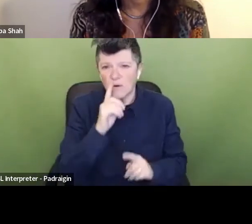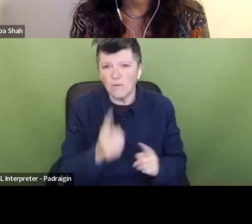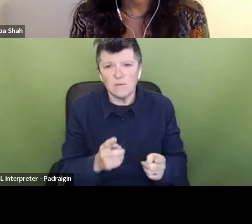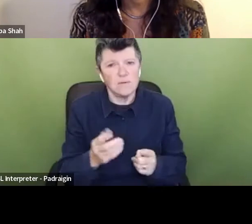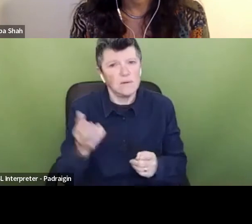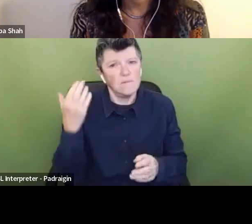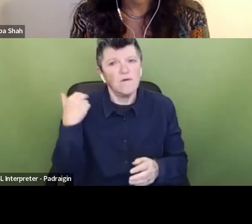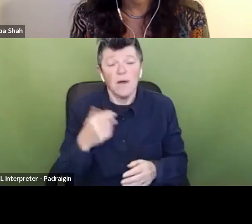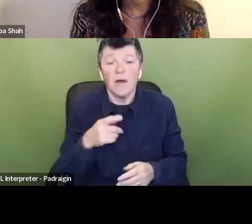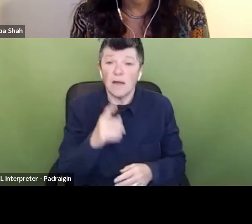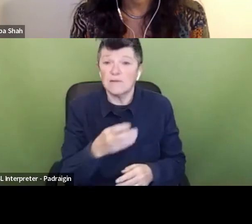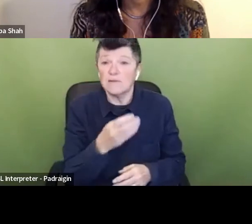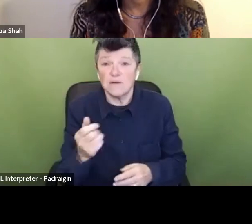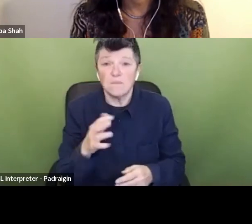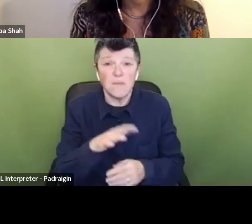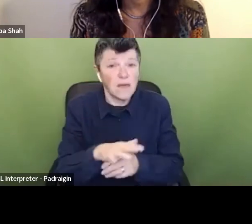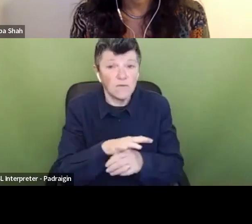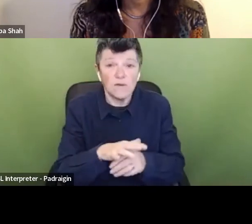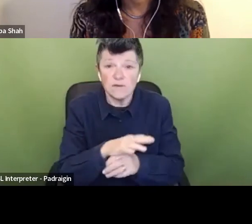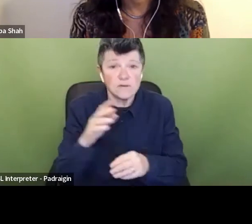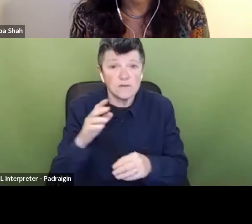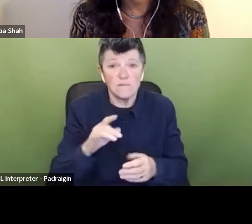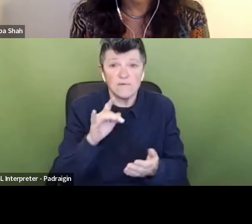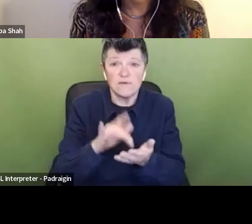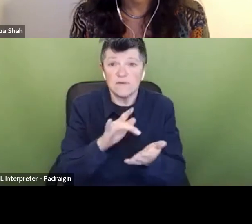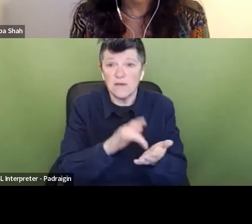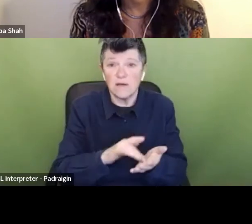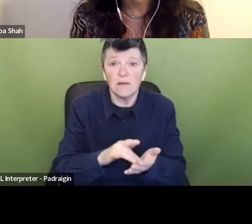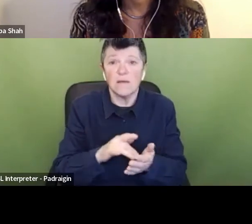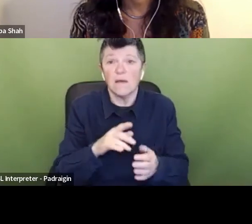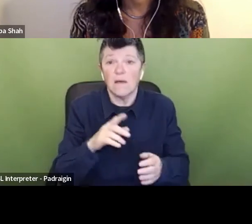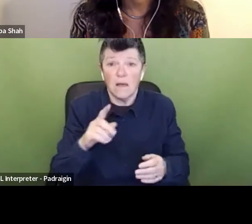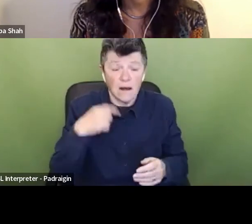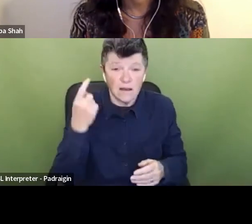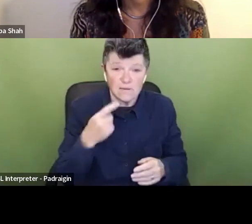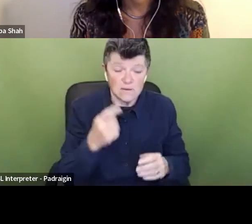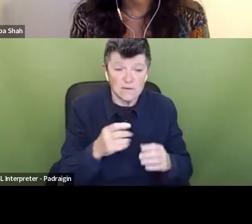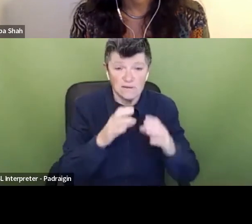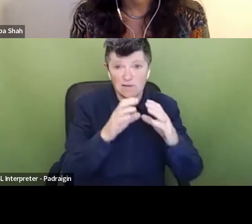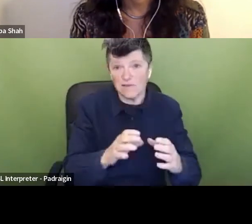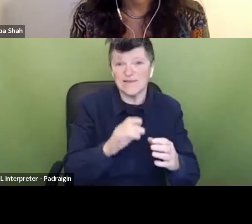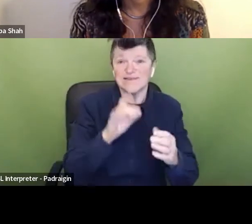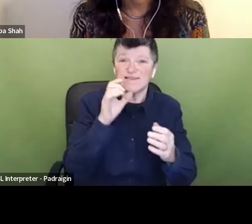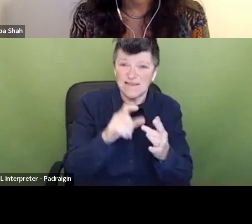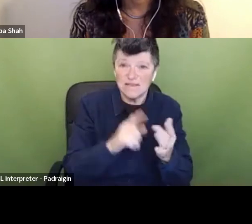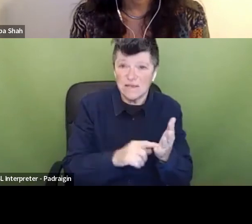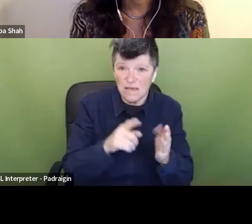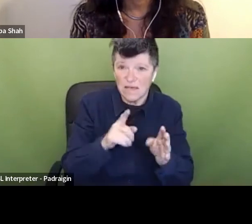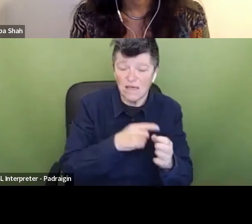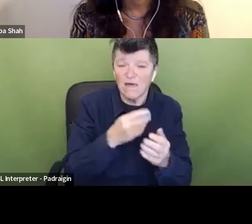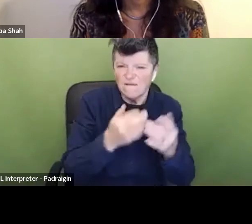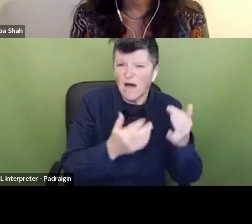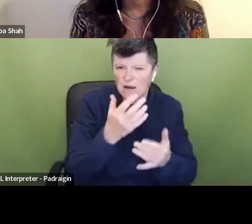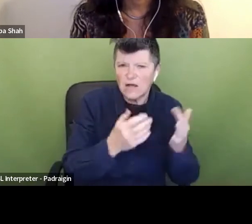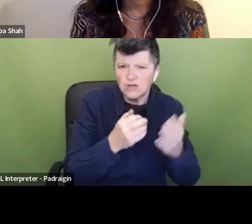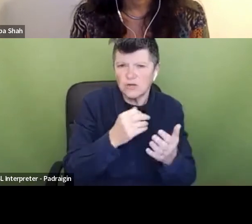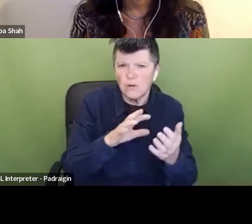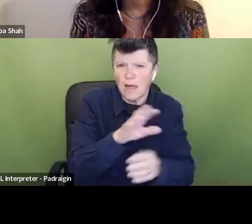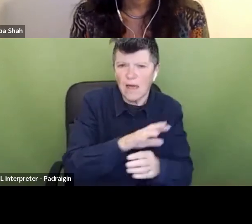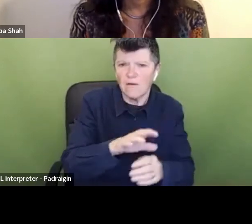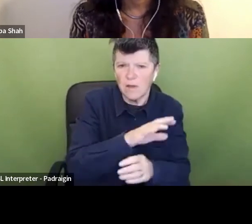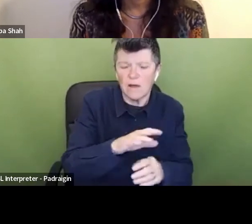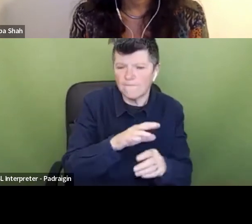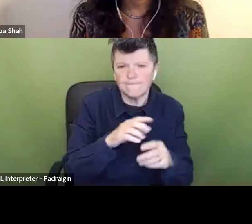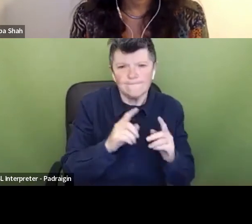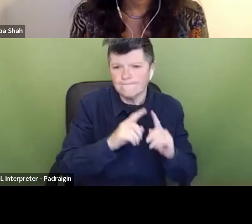certain parts of the city, like this, certain parts of the city London, like the city of London, so the financial district. But